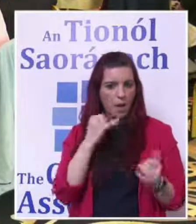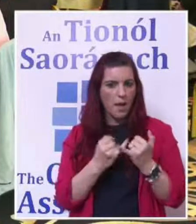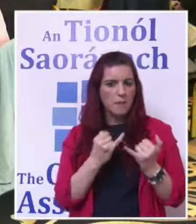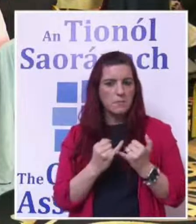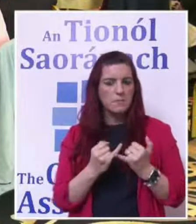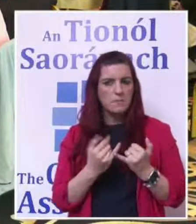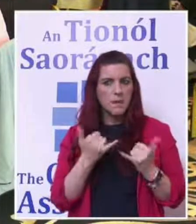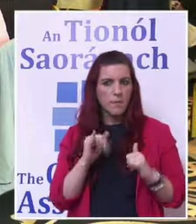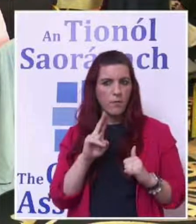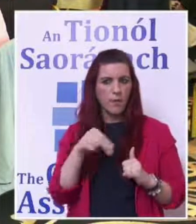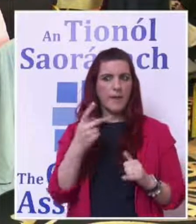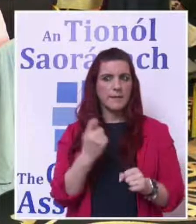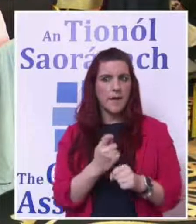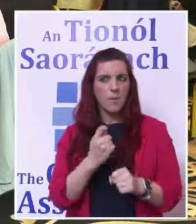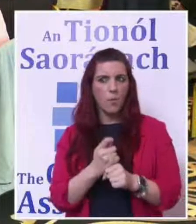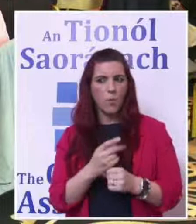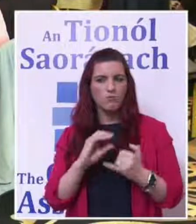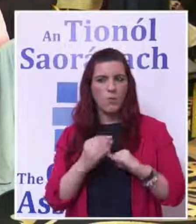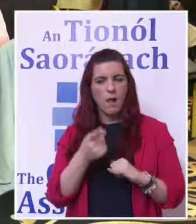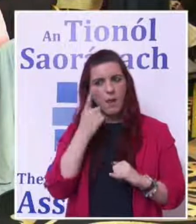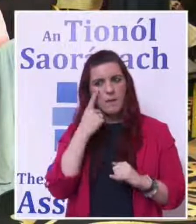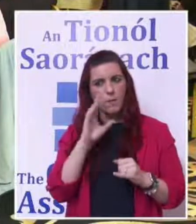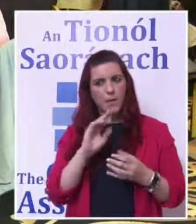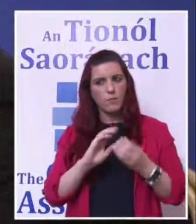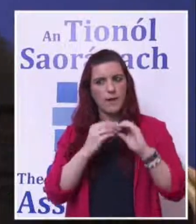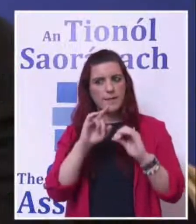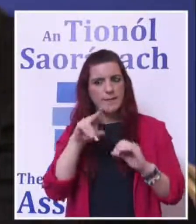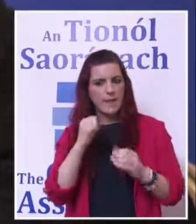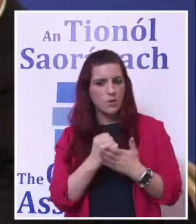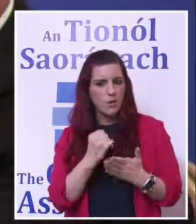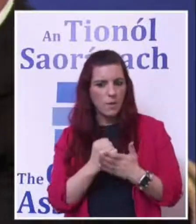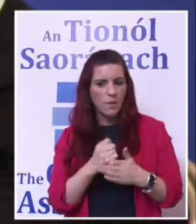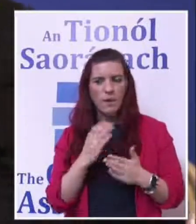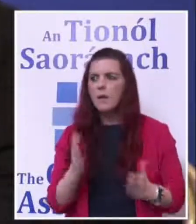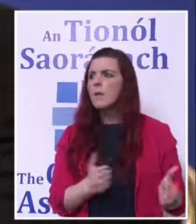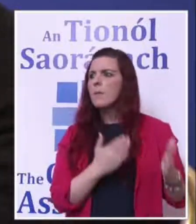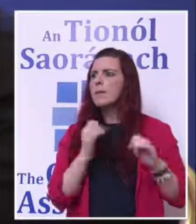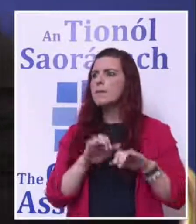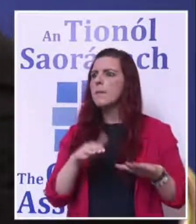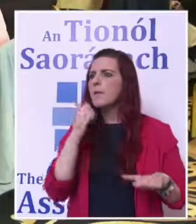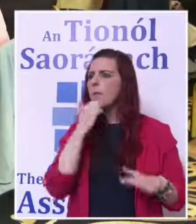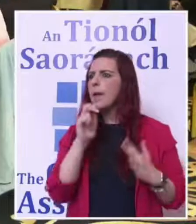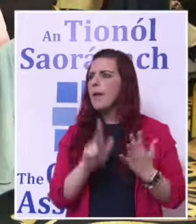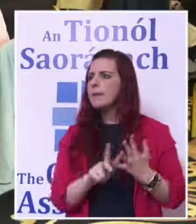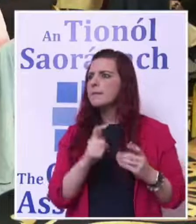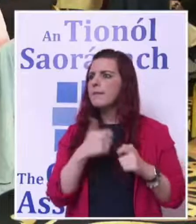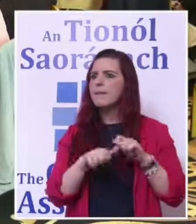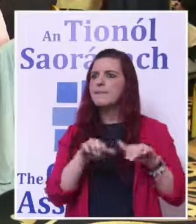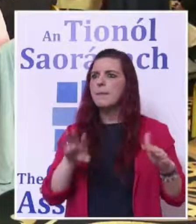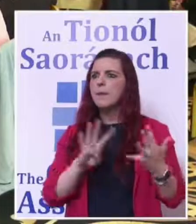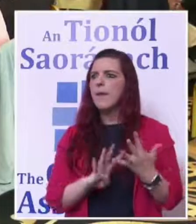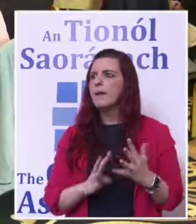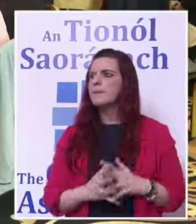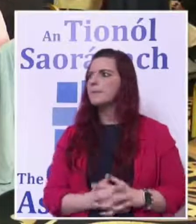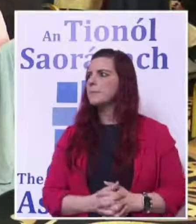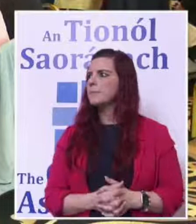one of the sessions, even for 15 minutes. We're on to table number 8, then 9.